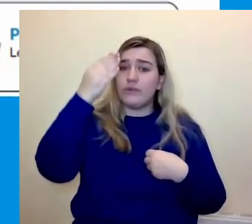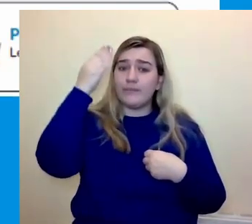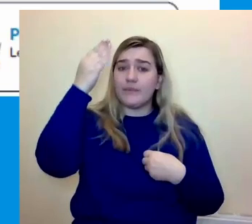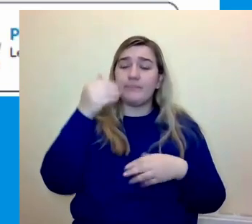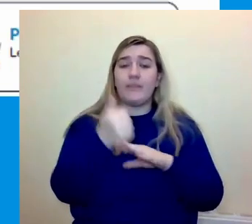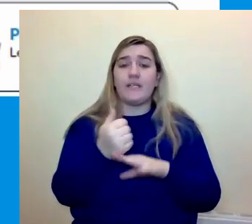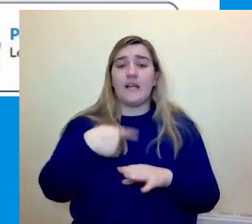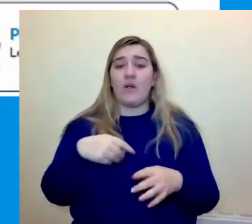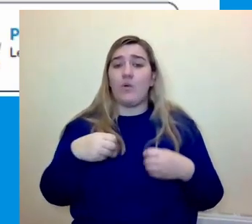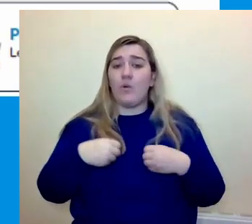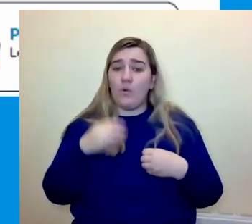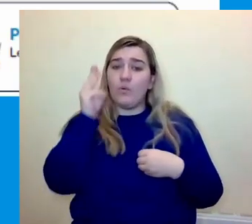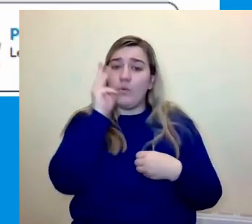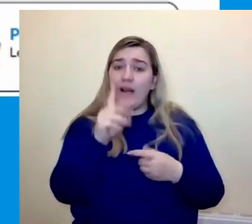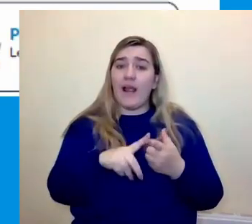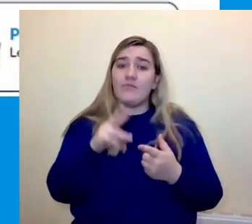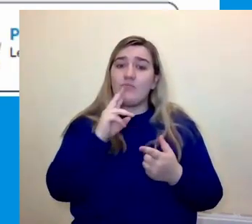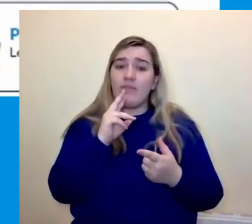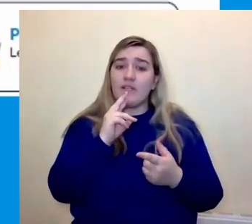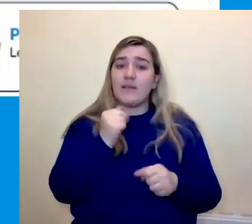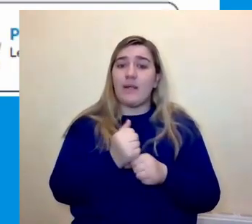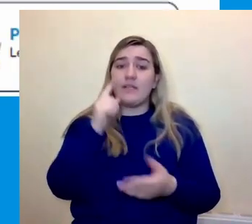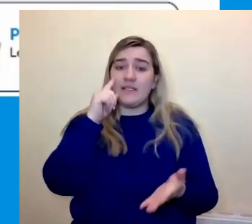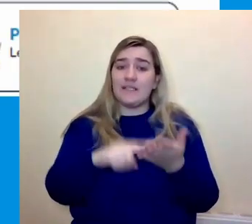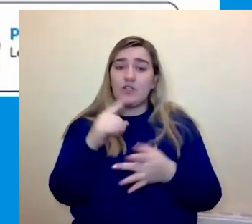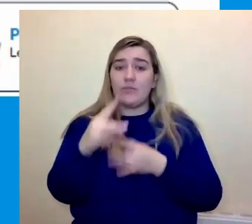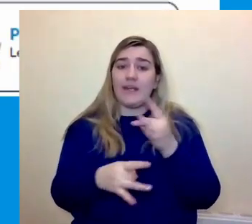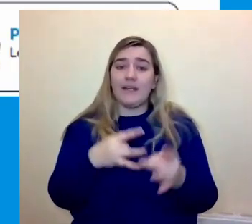own will and preference around decision making.